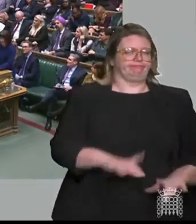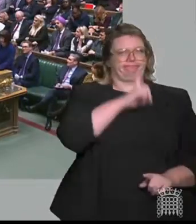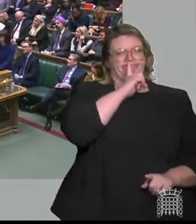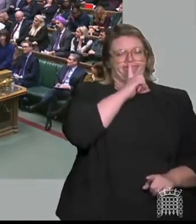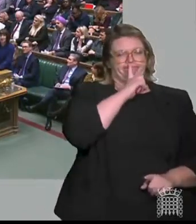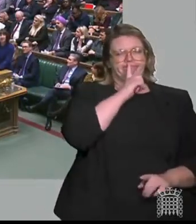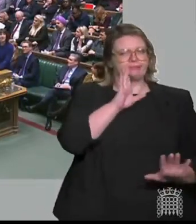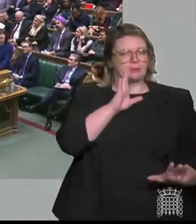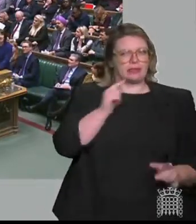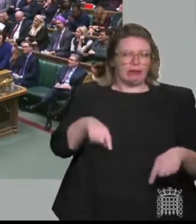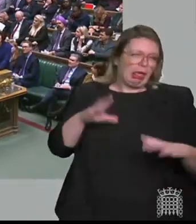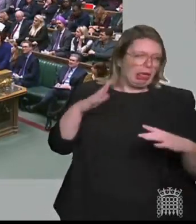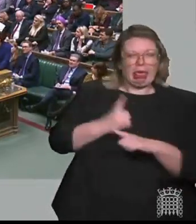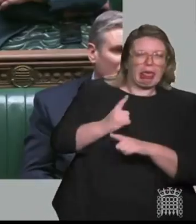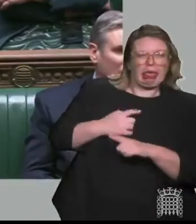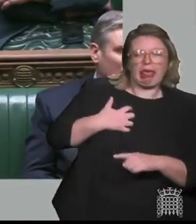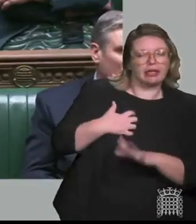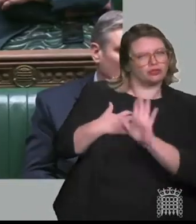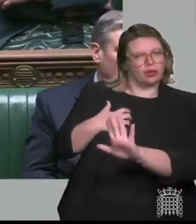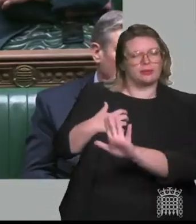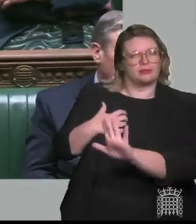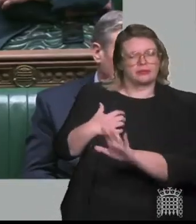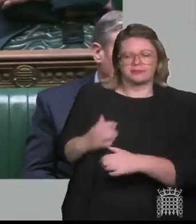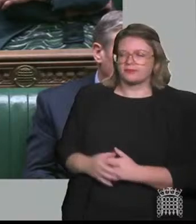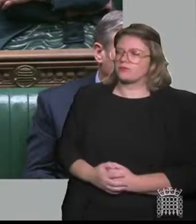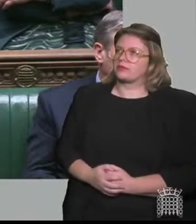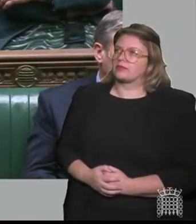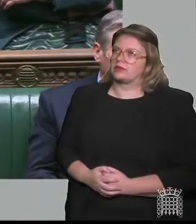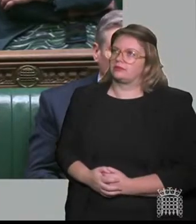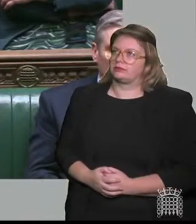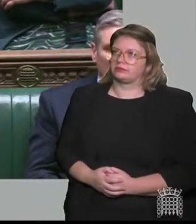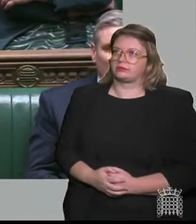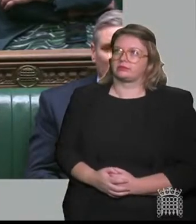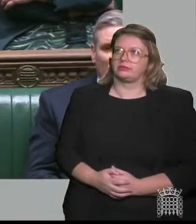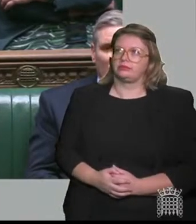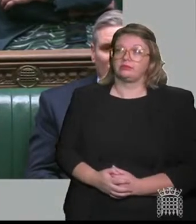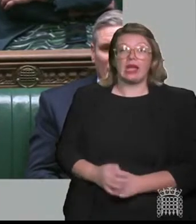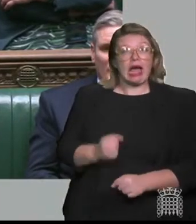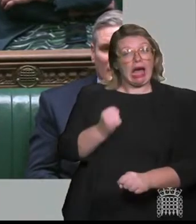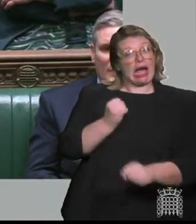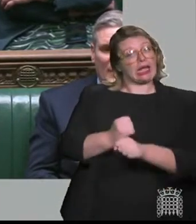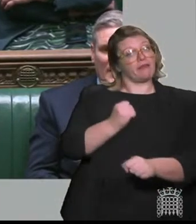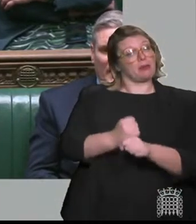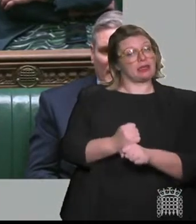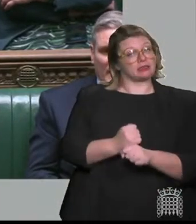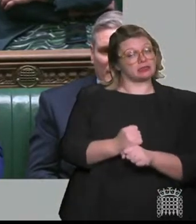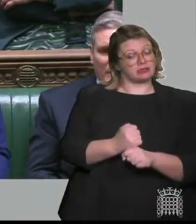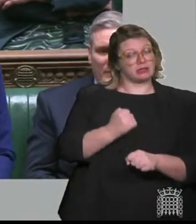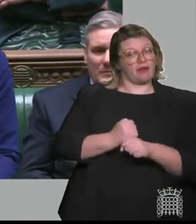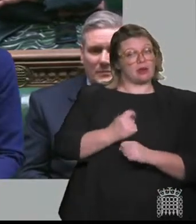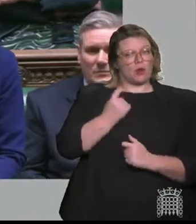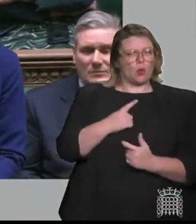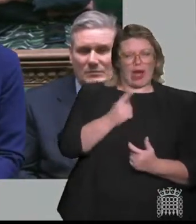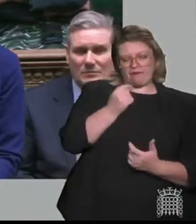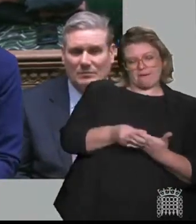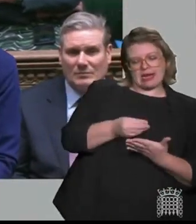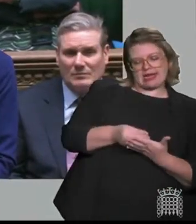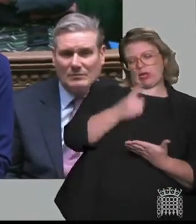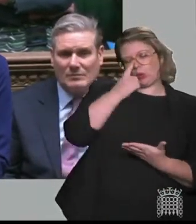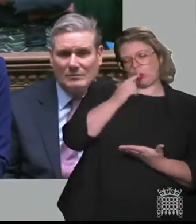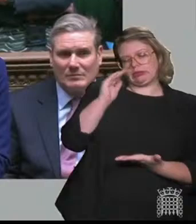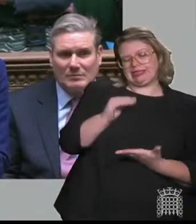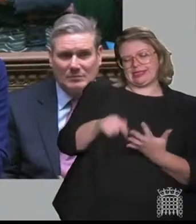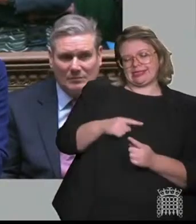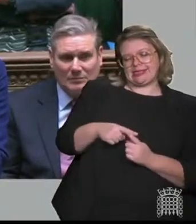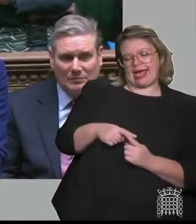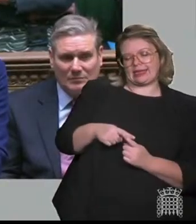had money to spend, this government's first instinct was a tax cut for millionaires. But in the end, even they